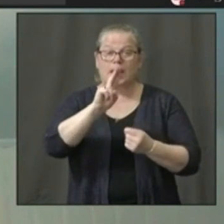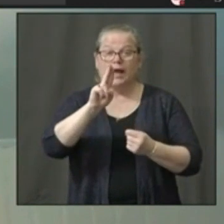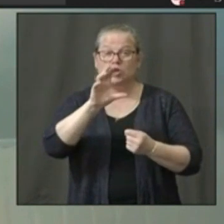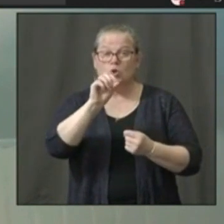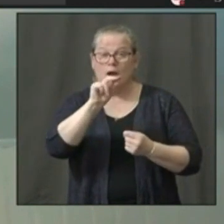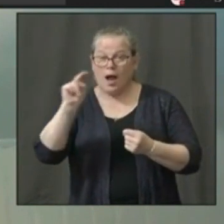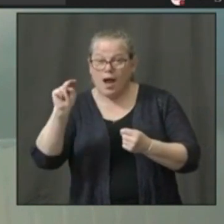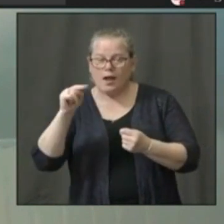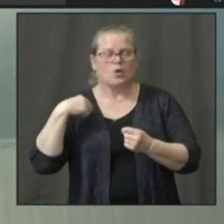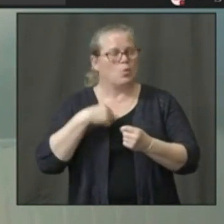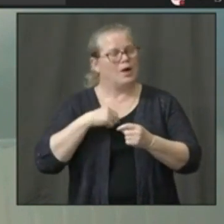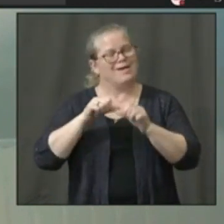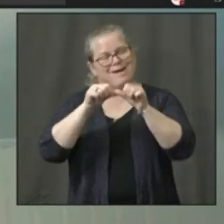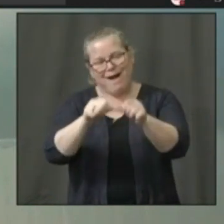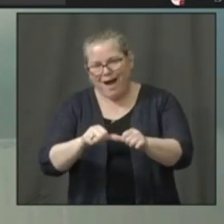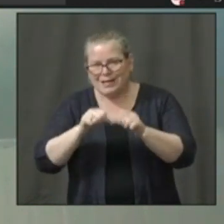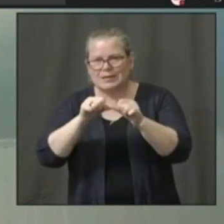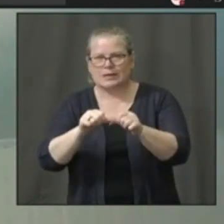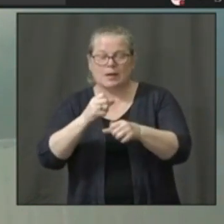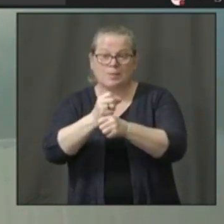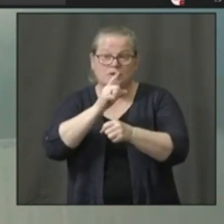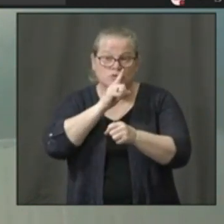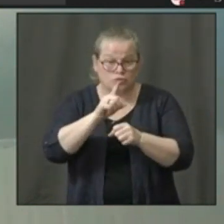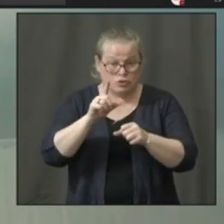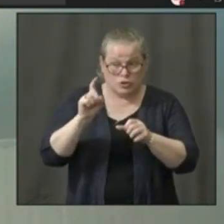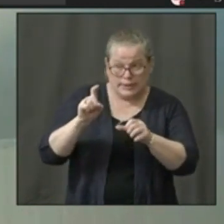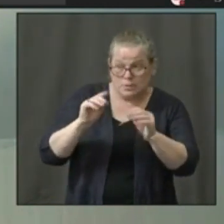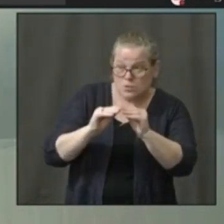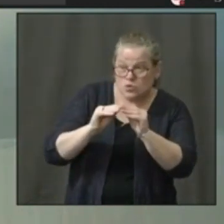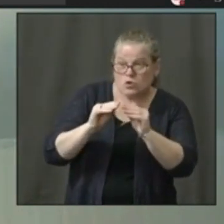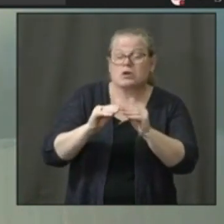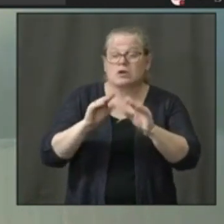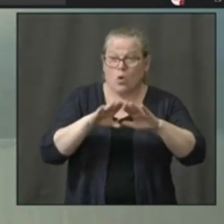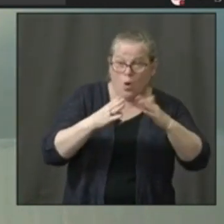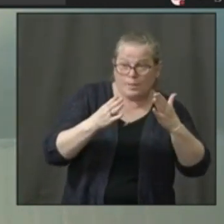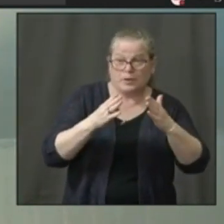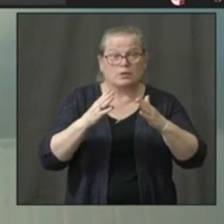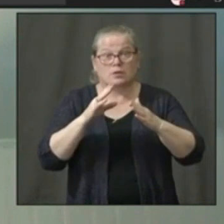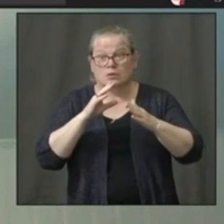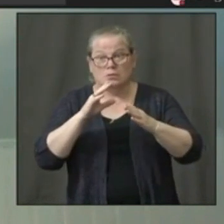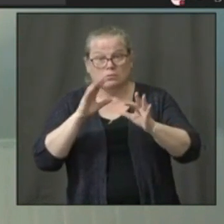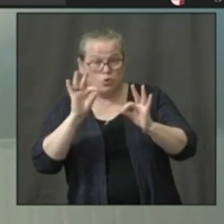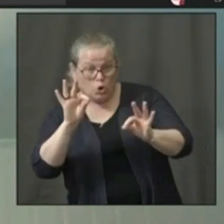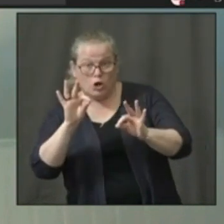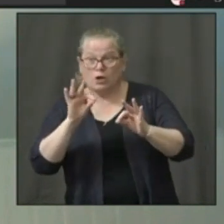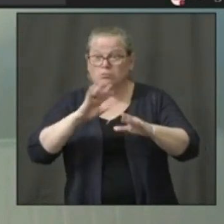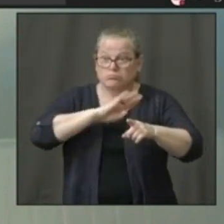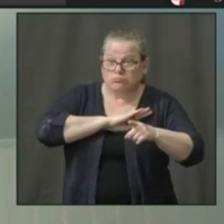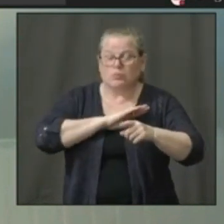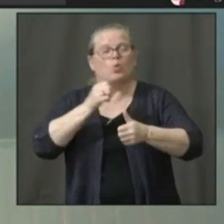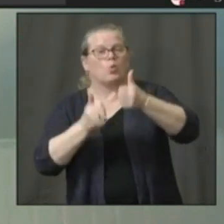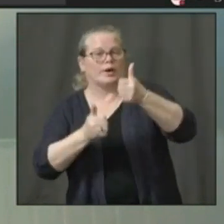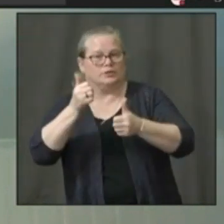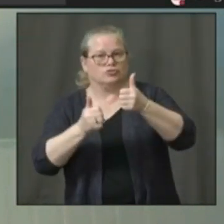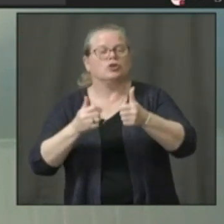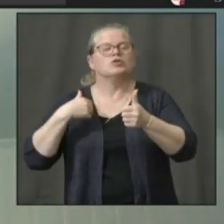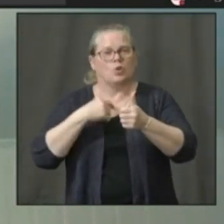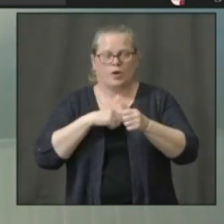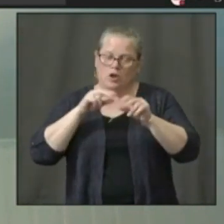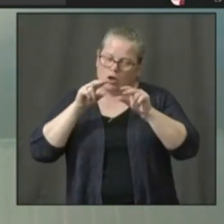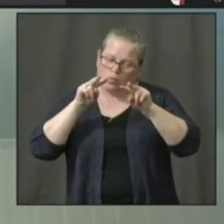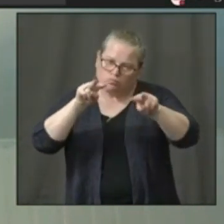and supply. So we currently have a supply in Connecticut. There are still spaces, and we're constantly checking